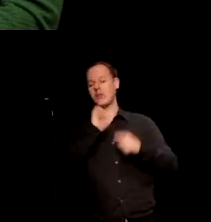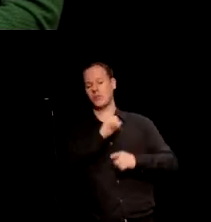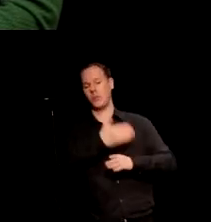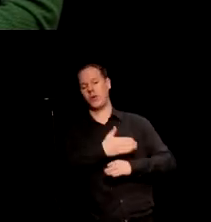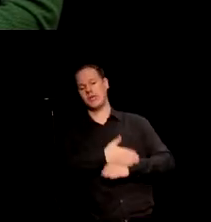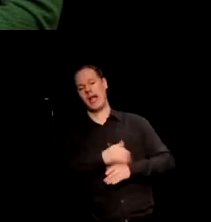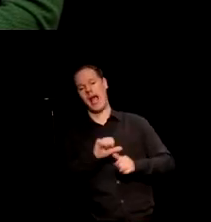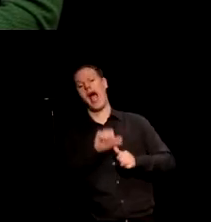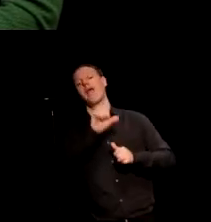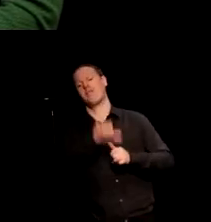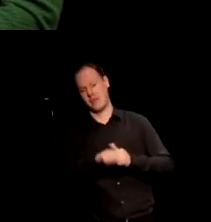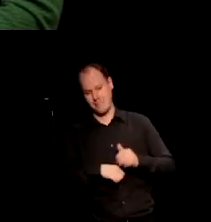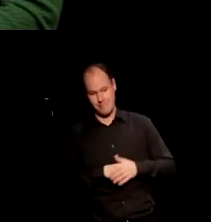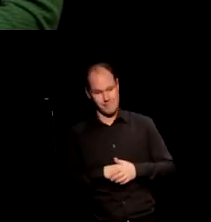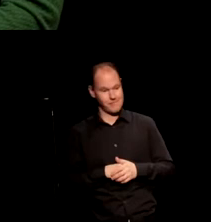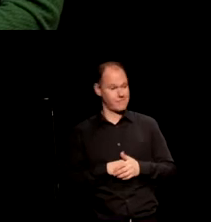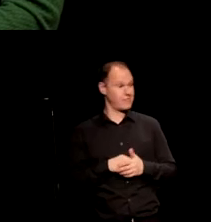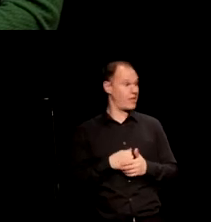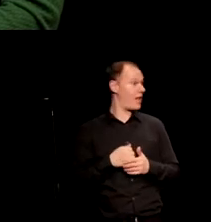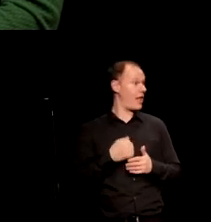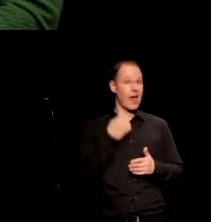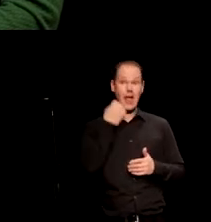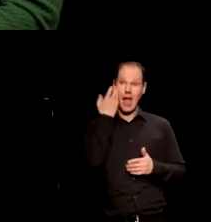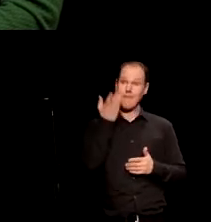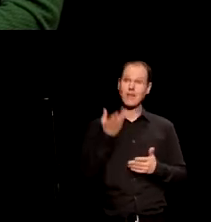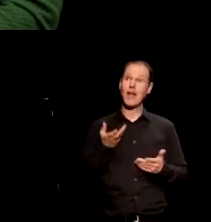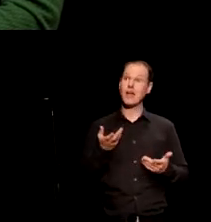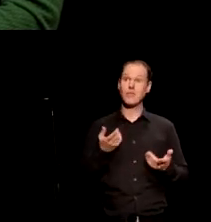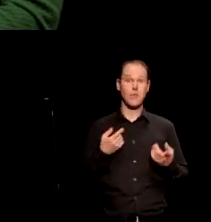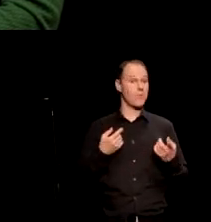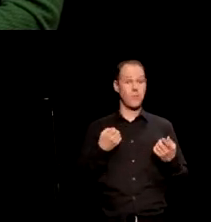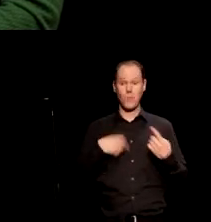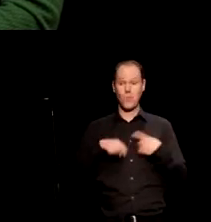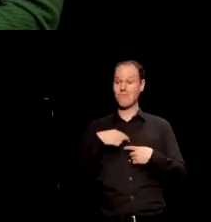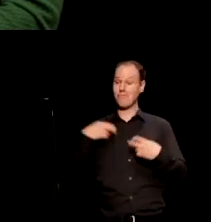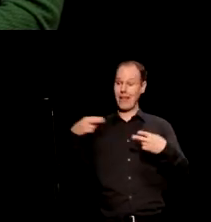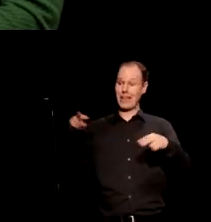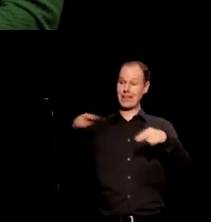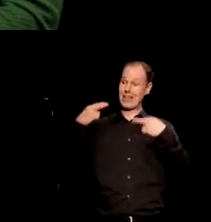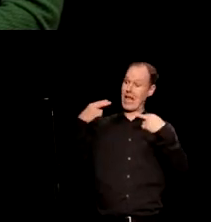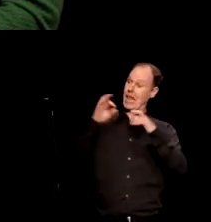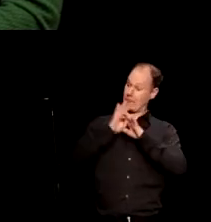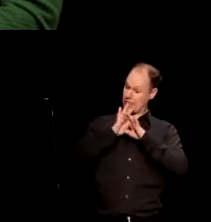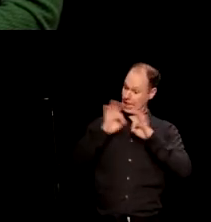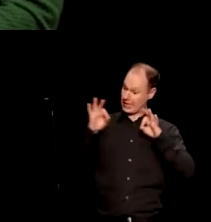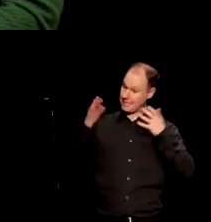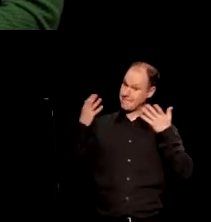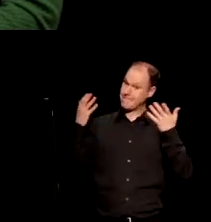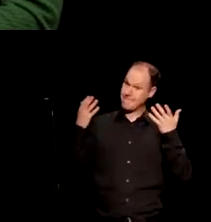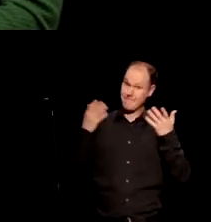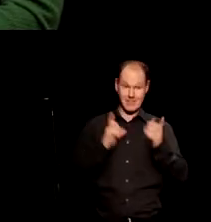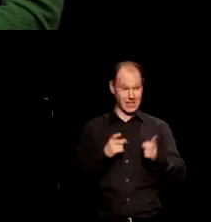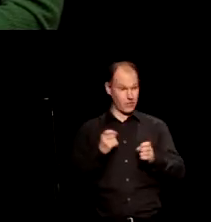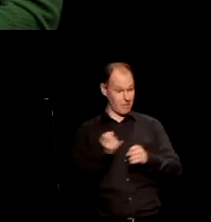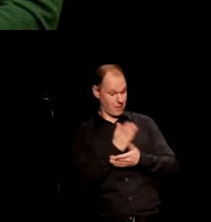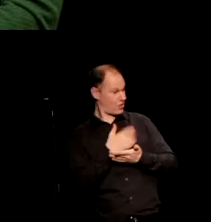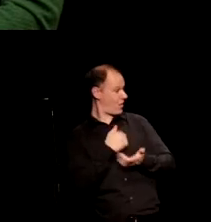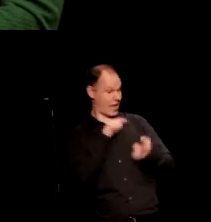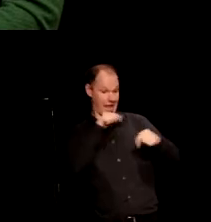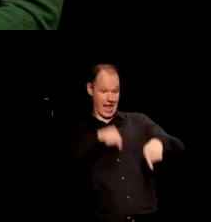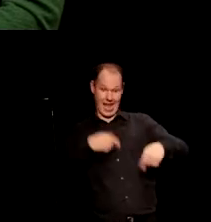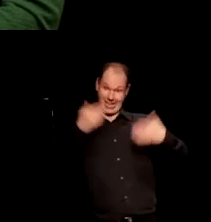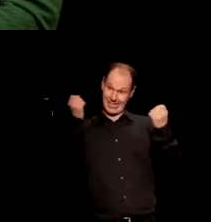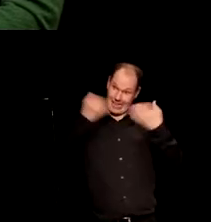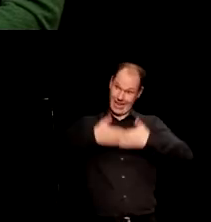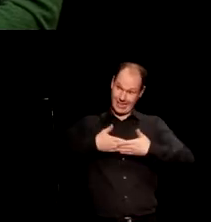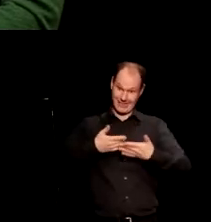reality. It's every day that we are invisible. And that's why I made sure I was here tonight to say